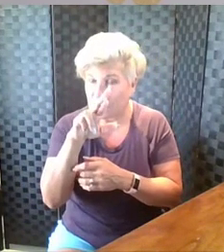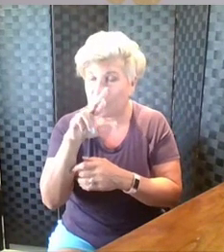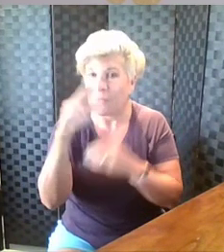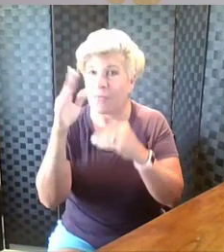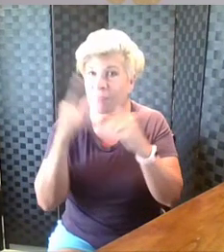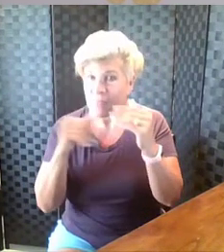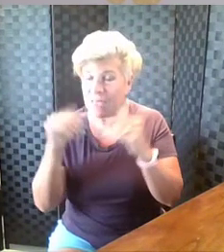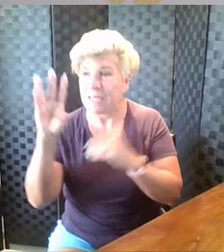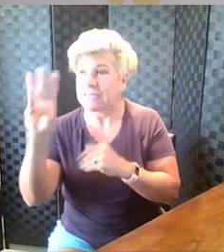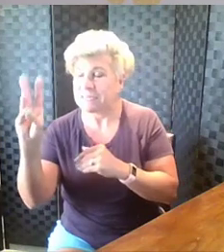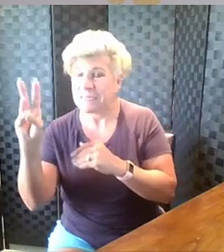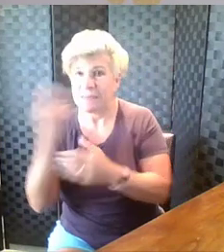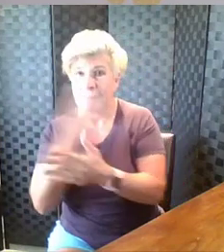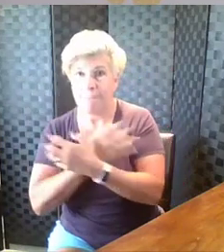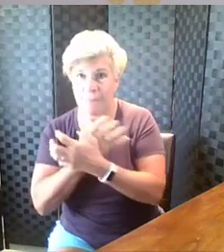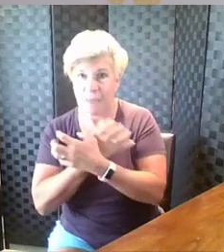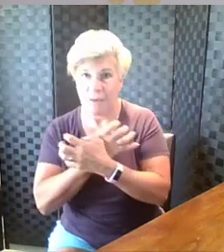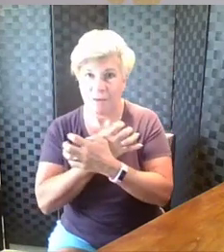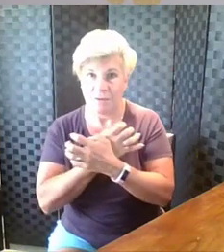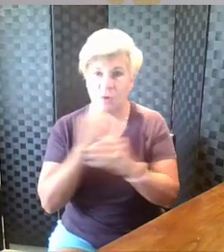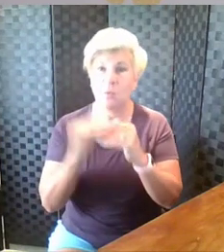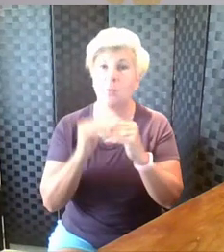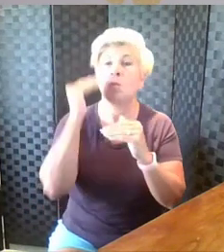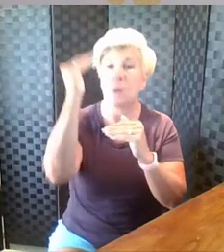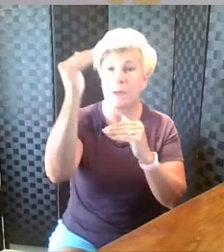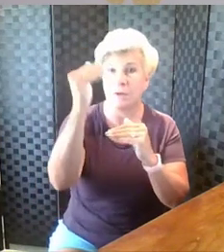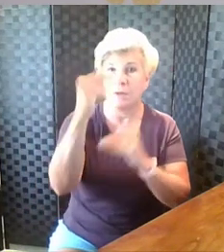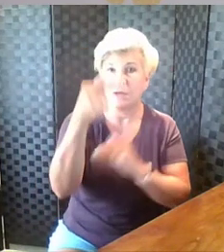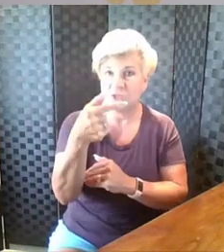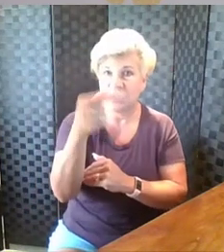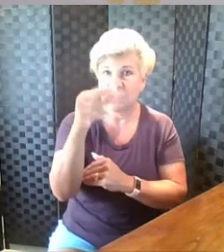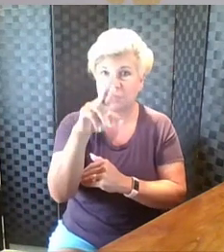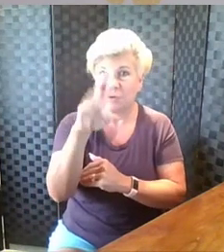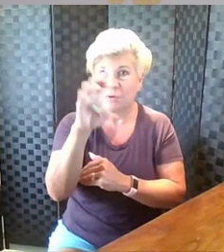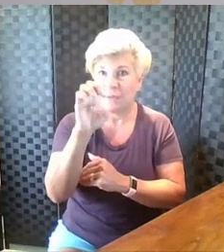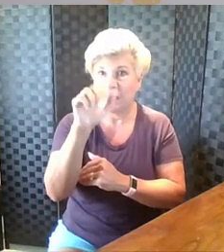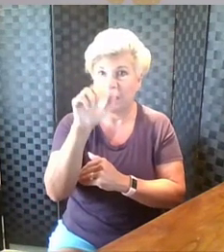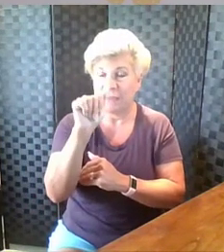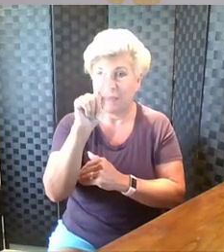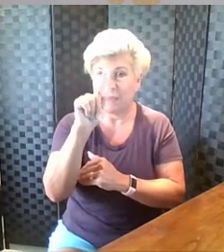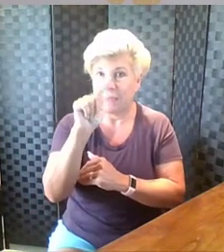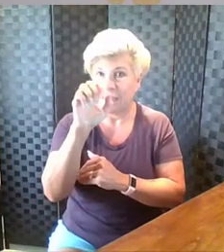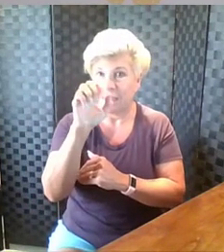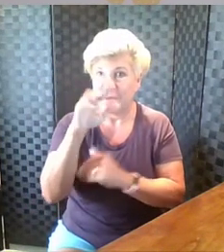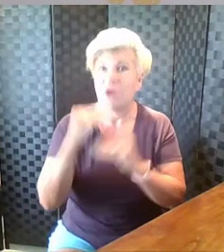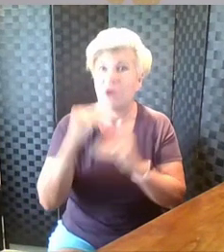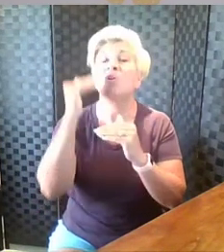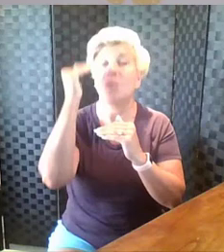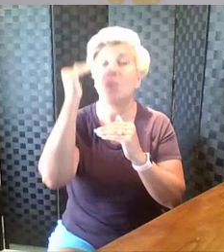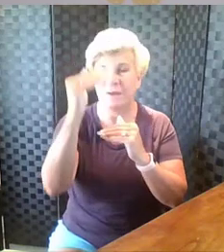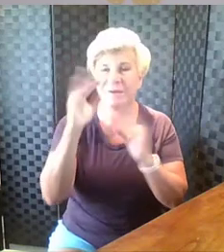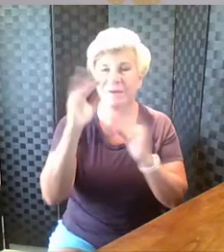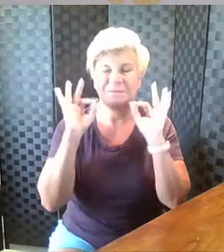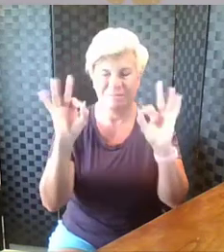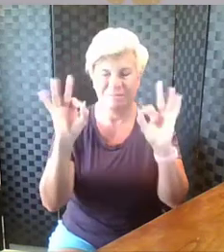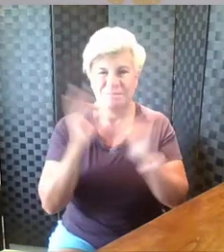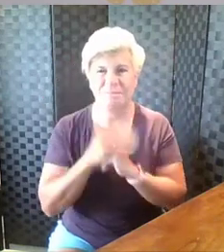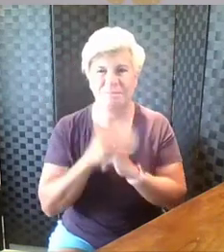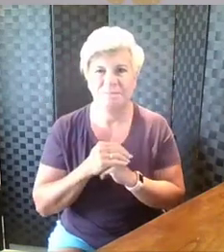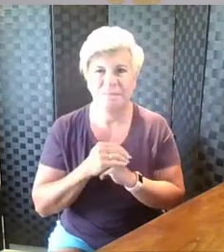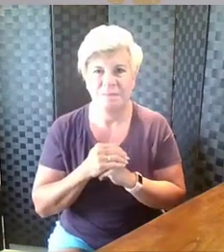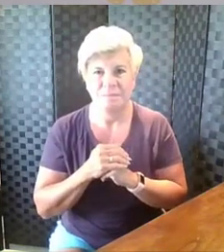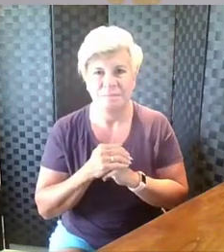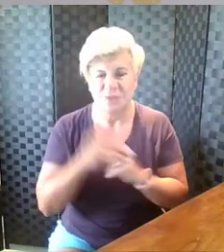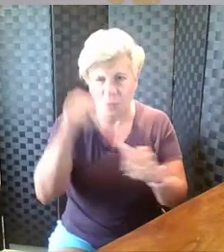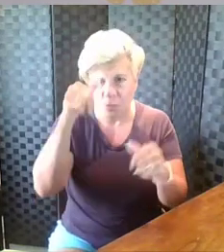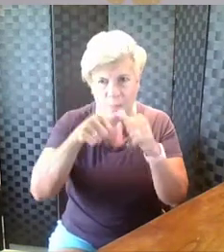next year. You could use it with your friends, and you could even use it with someone in your house, and I bet they'd be pretty impressed. That's a big word. All right, so let's move our bears to the side, and we'll